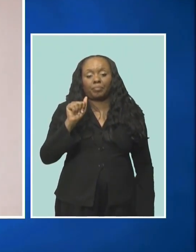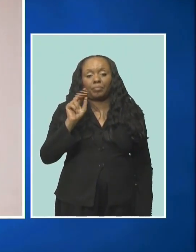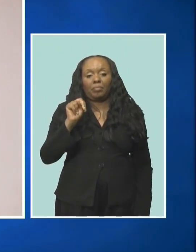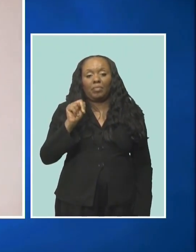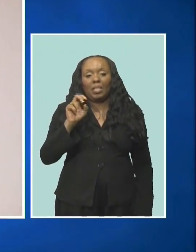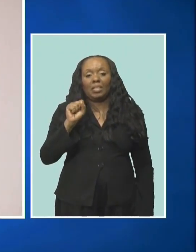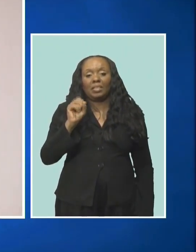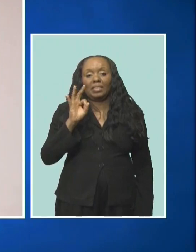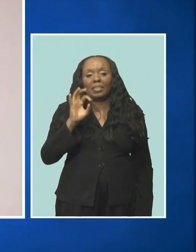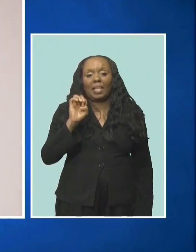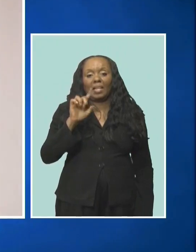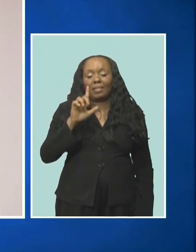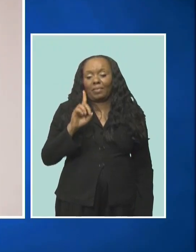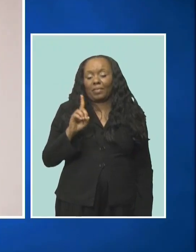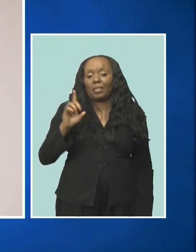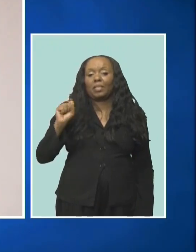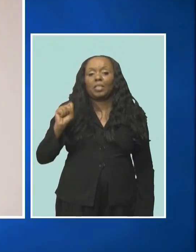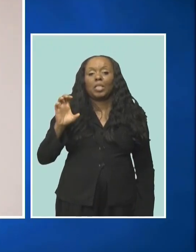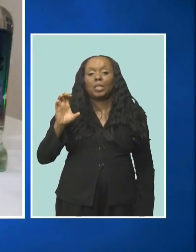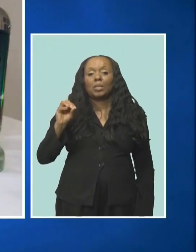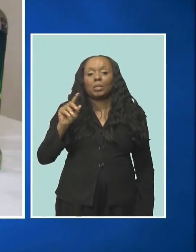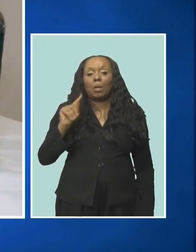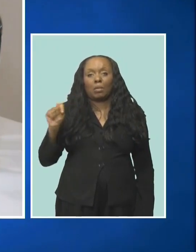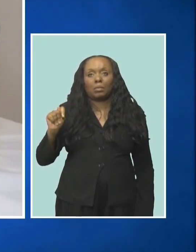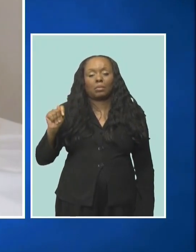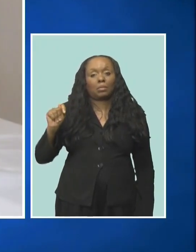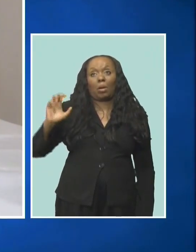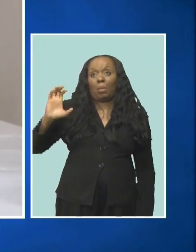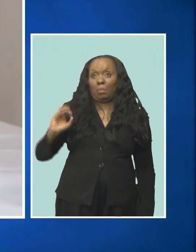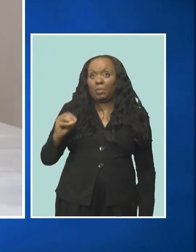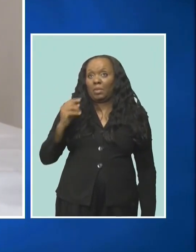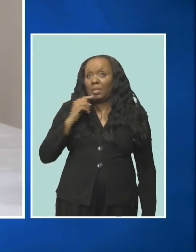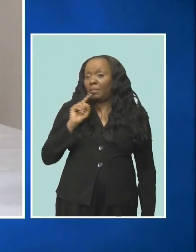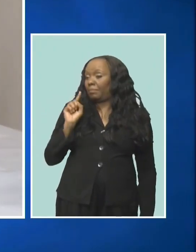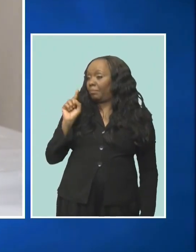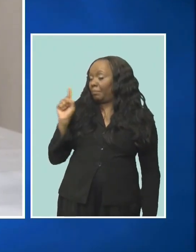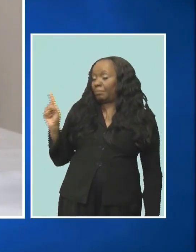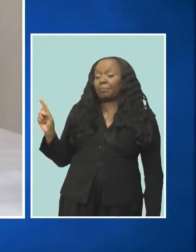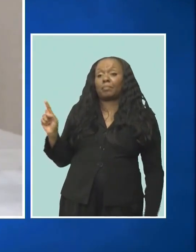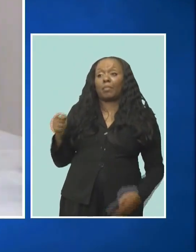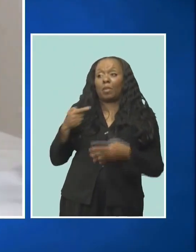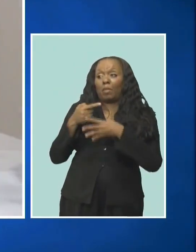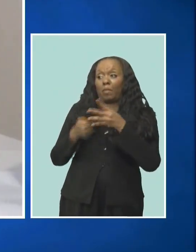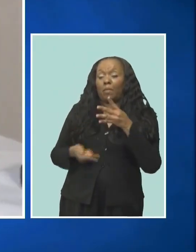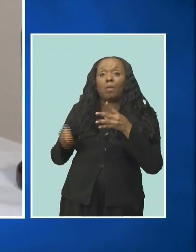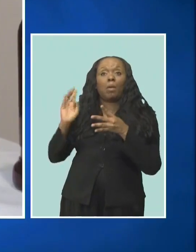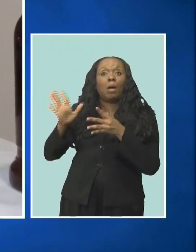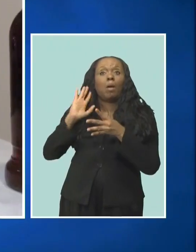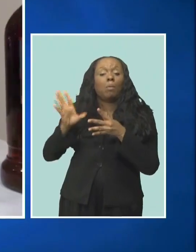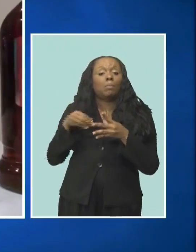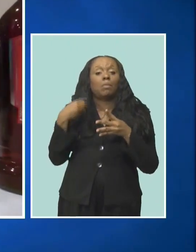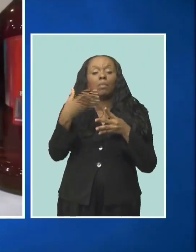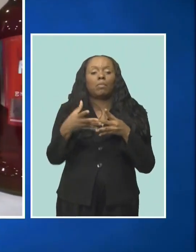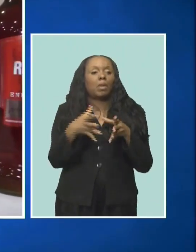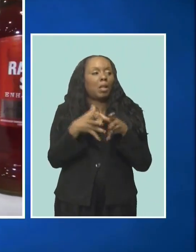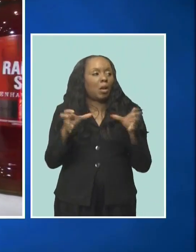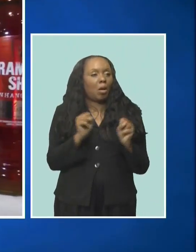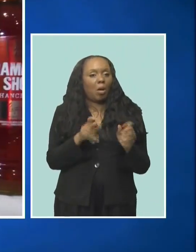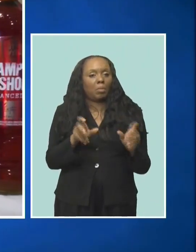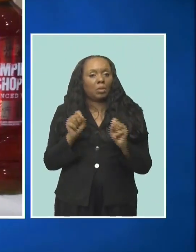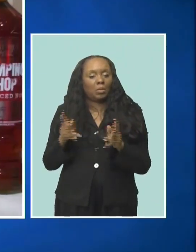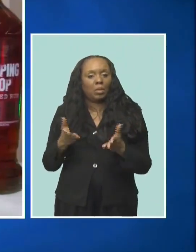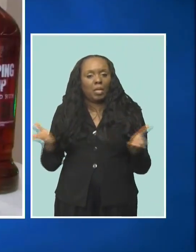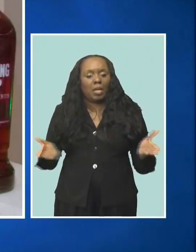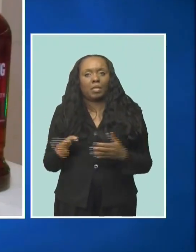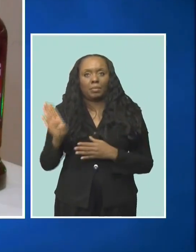manager of Spirits, Ricardo Smith, says the Straight Vibes line will create much-needed opportunities in Barbados.